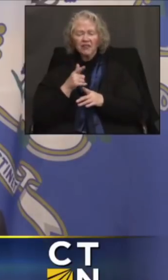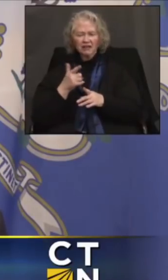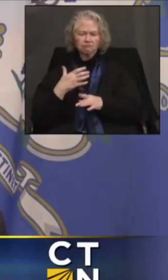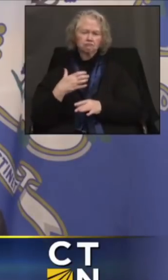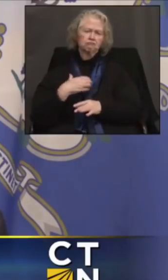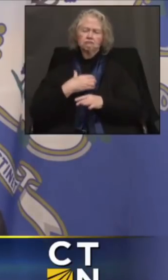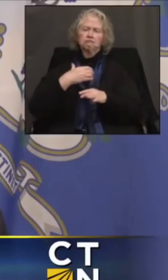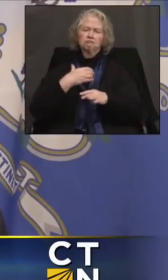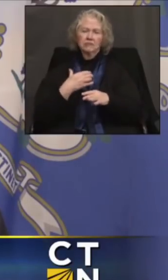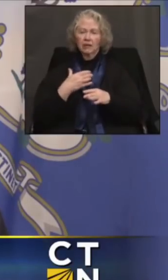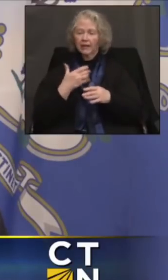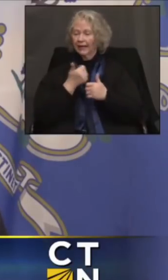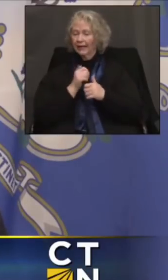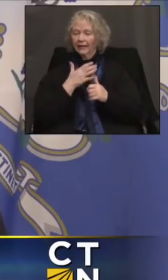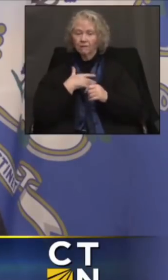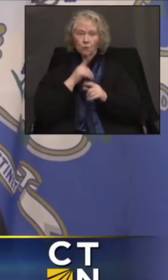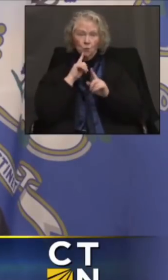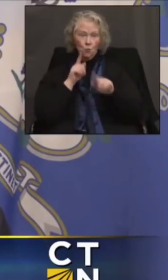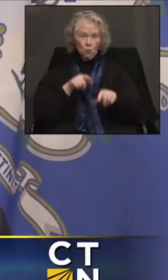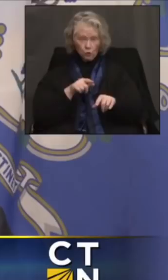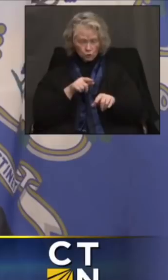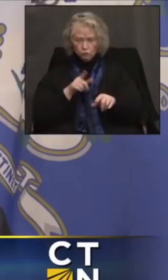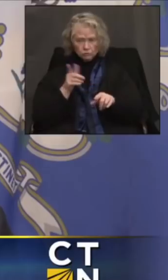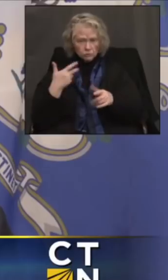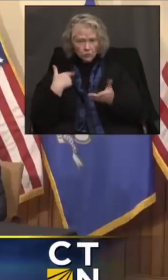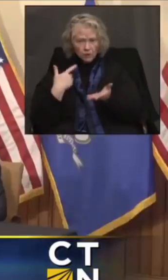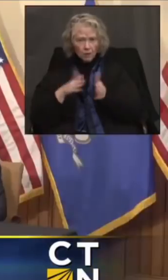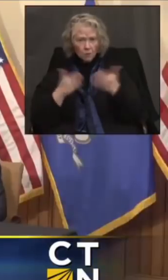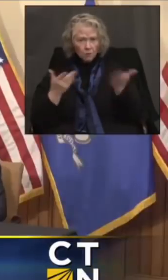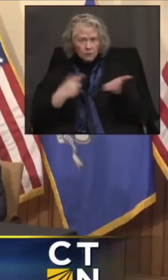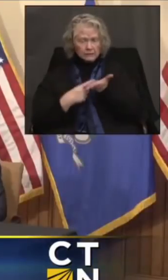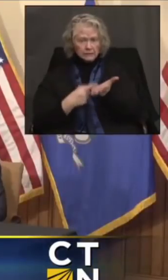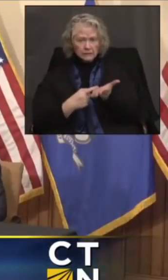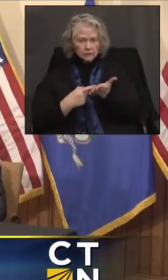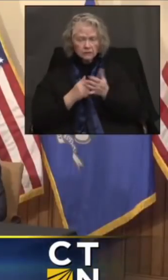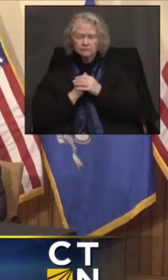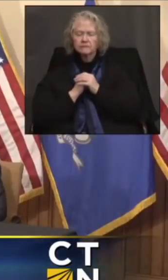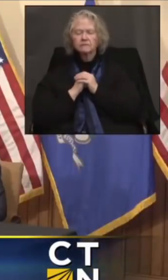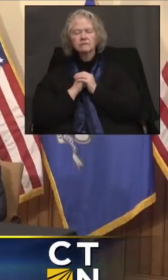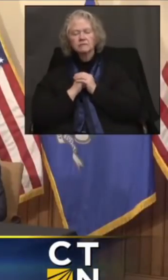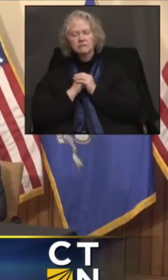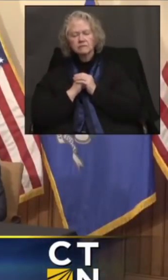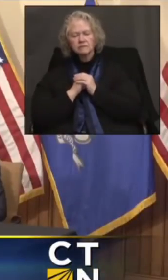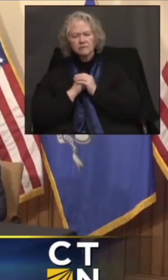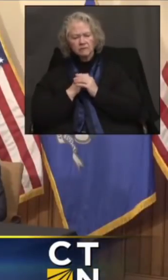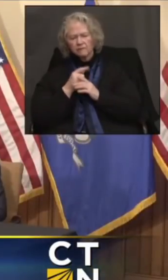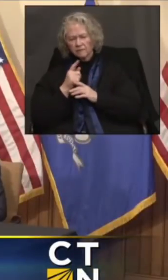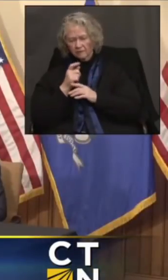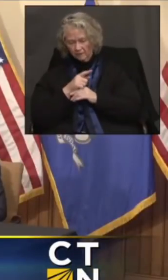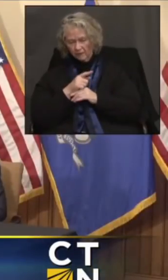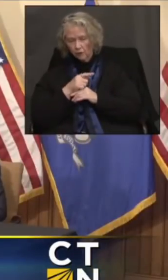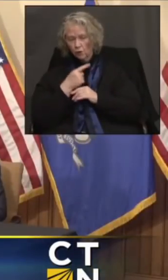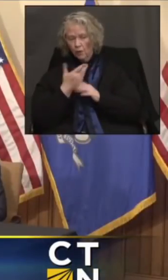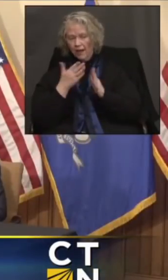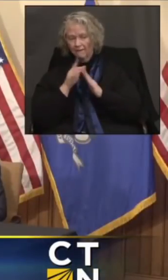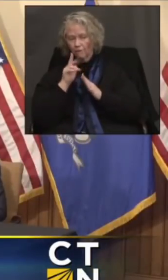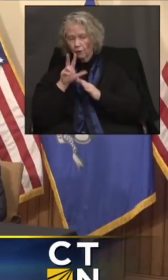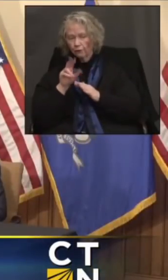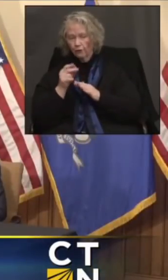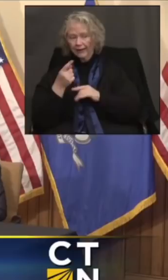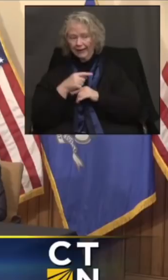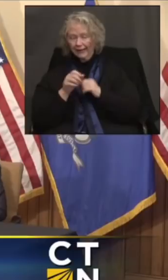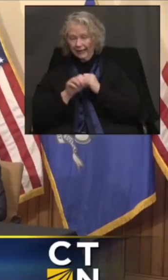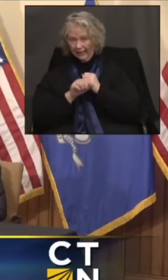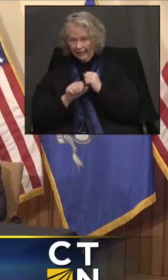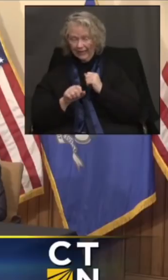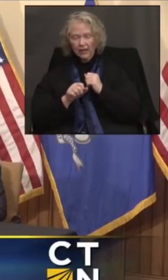very strongly about, let's talk about it. And then with a 30-day extension with your executive powers, do you